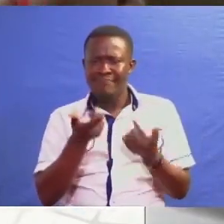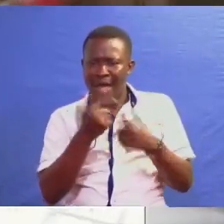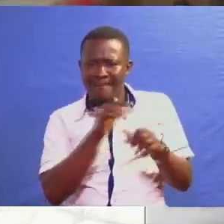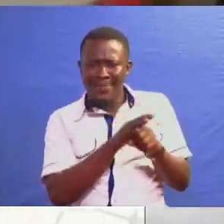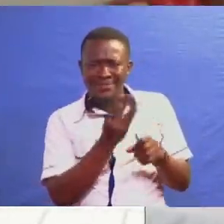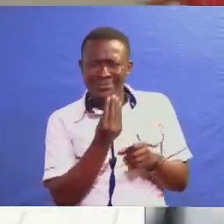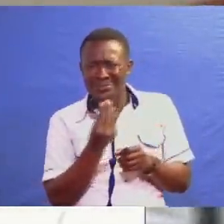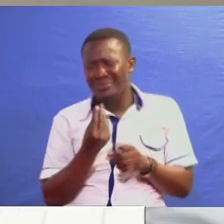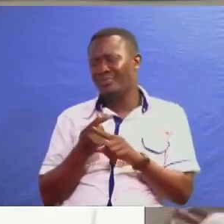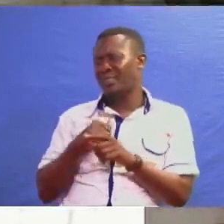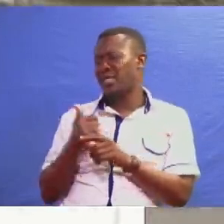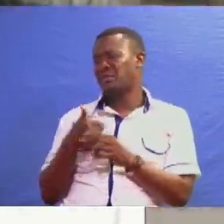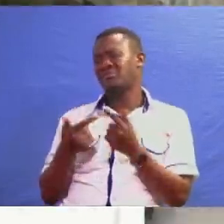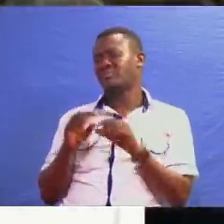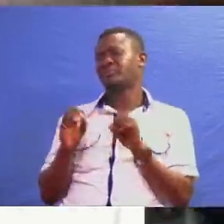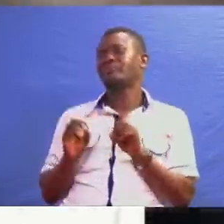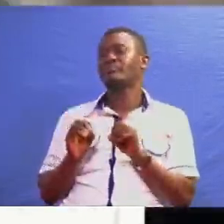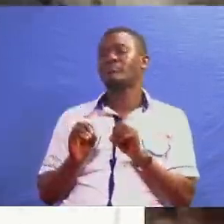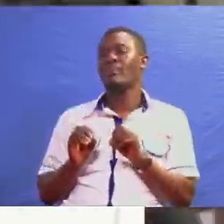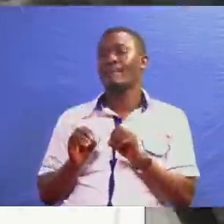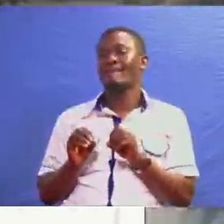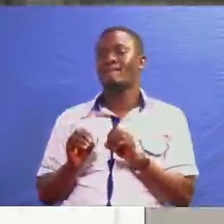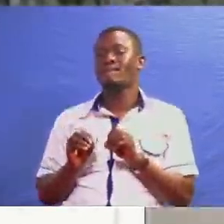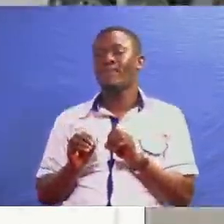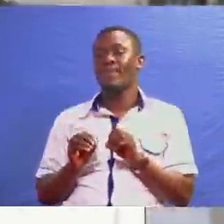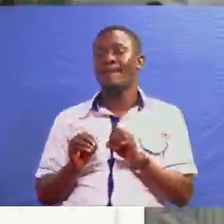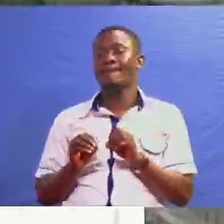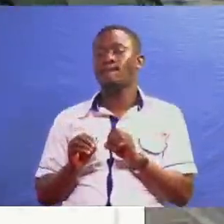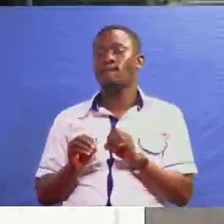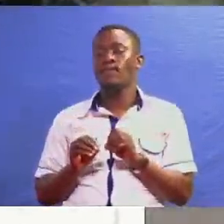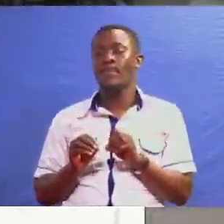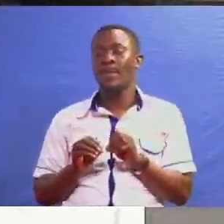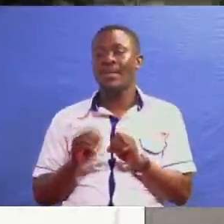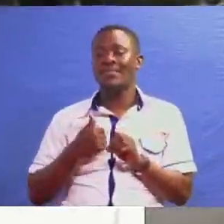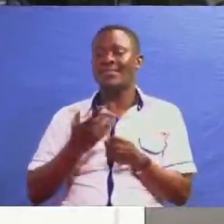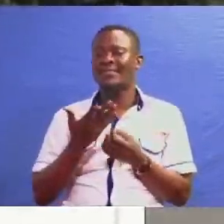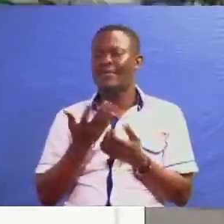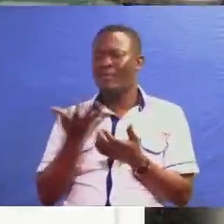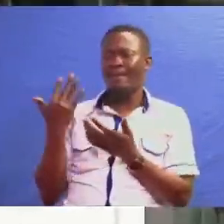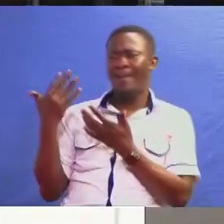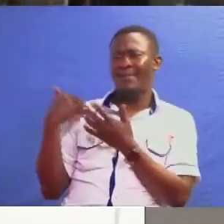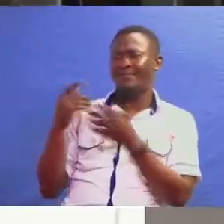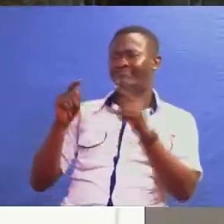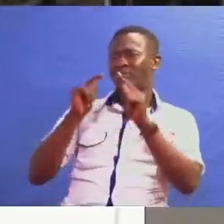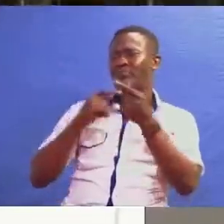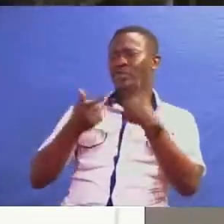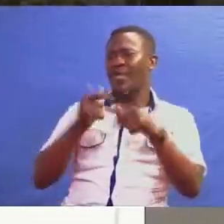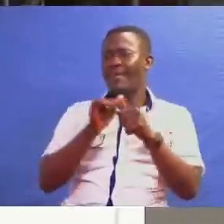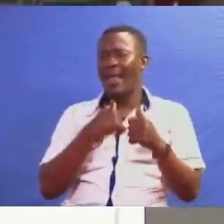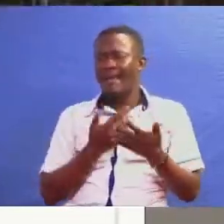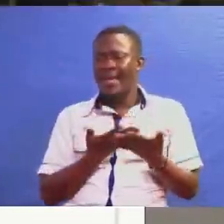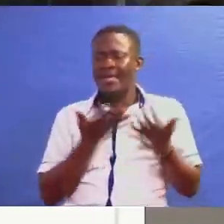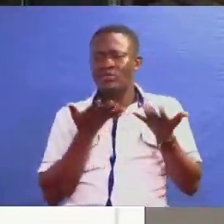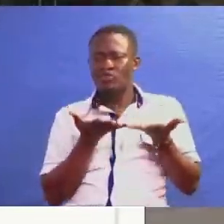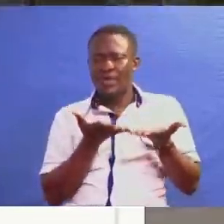previous anti-finance bill protests. However, notable scenes from previous demonstrations came to play even in